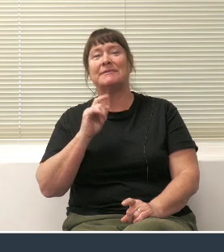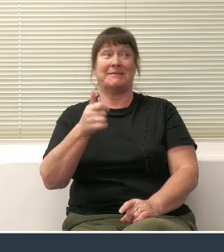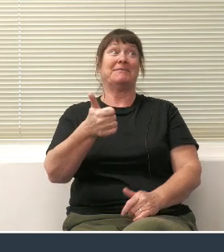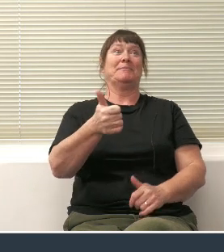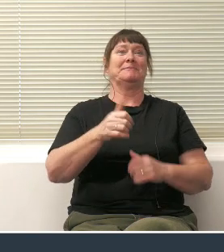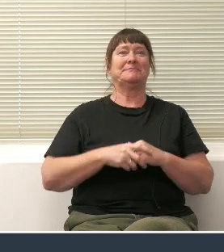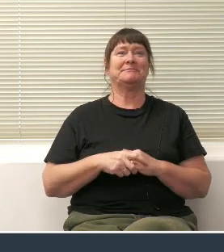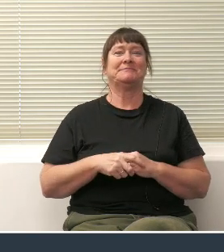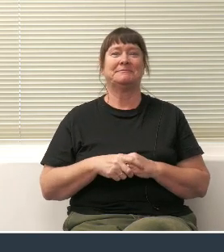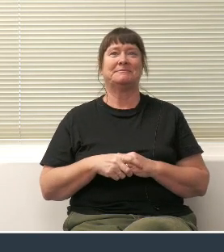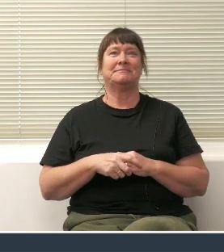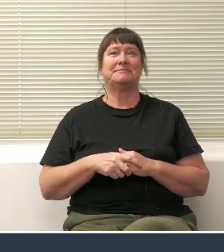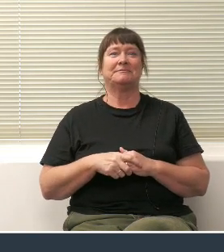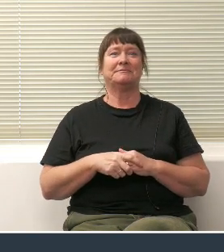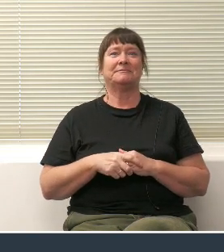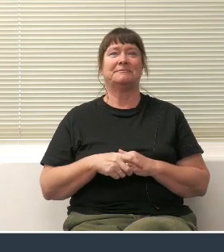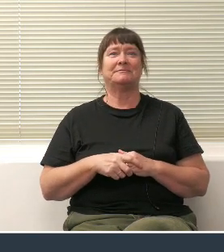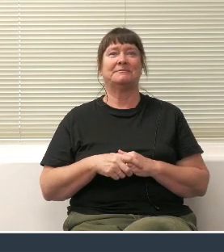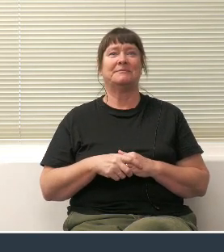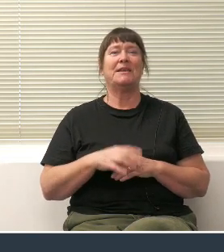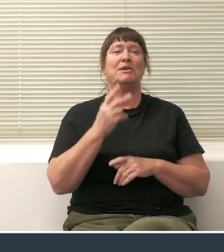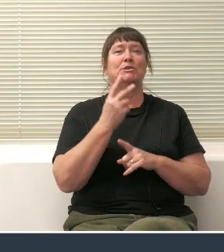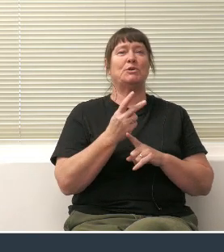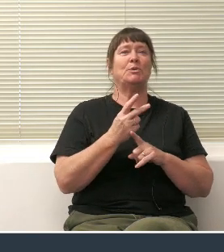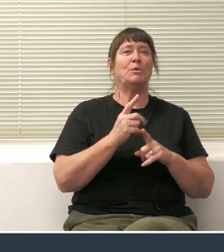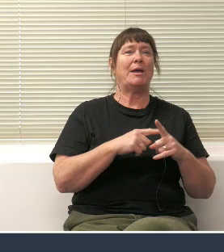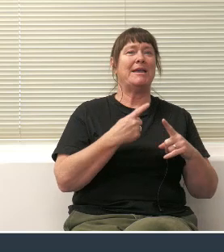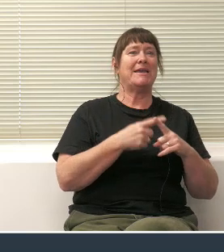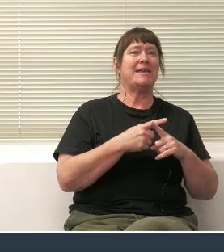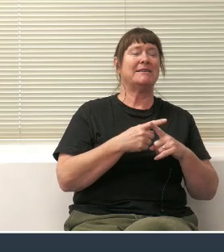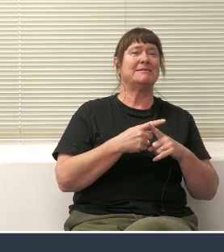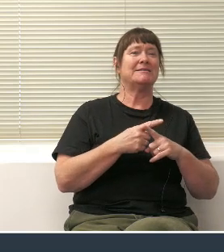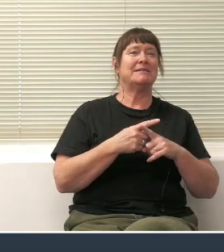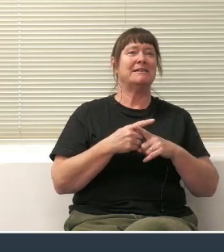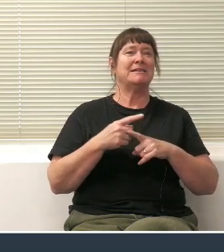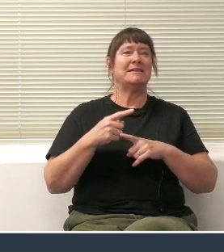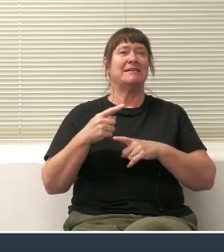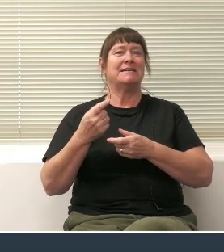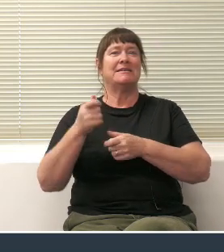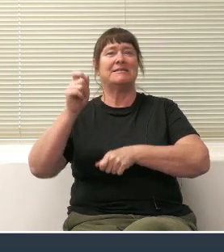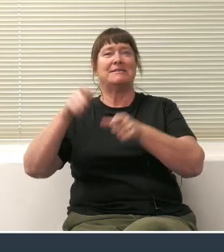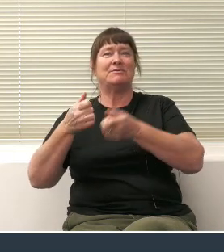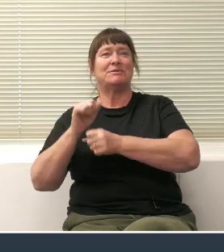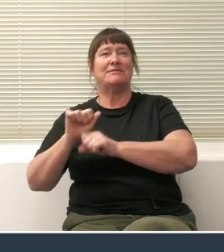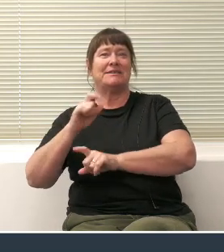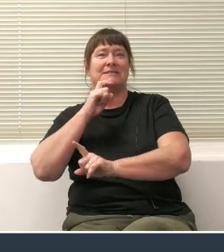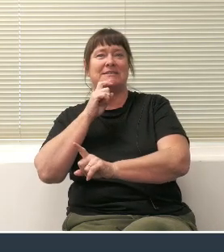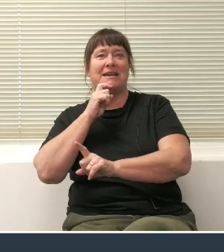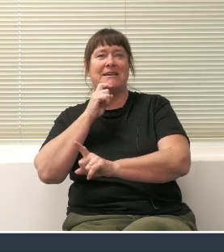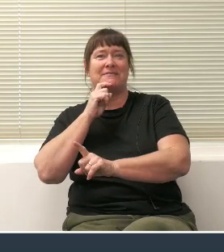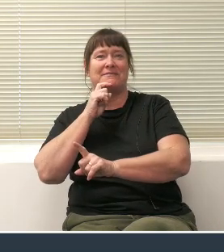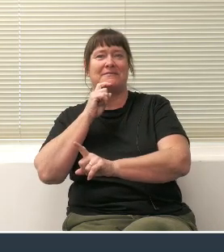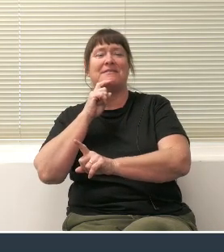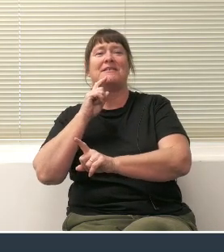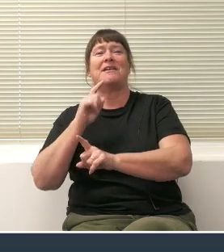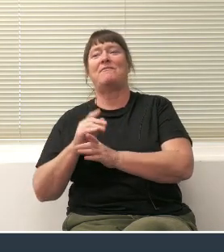It is now, yeah. Two former civil defence staff have been moving and seconding this